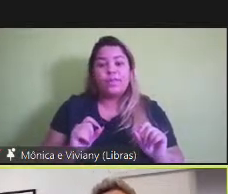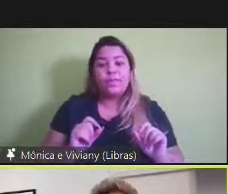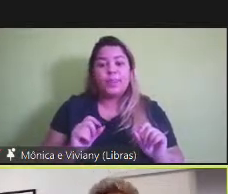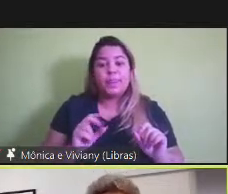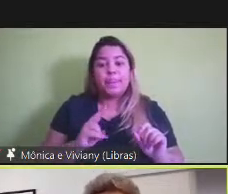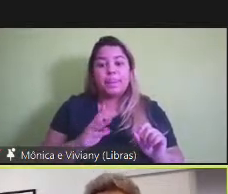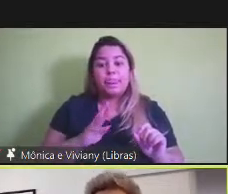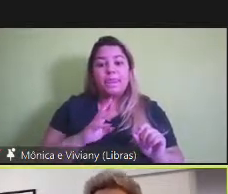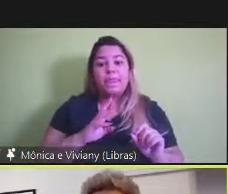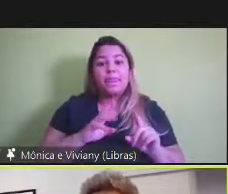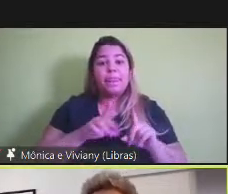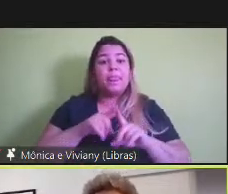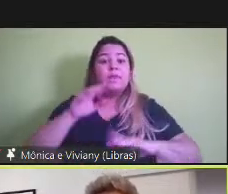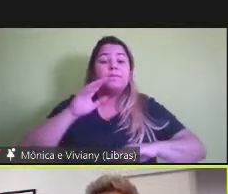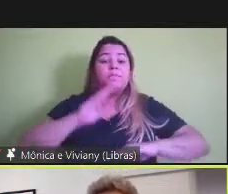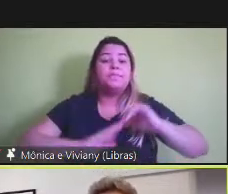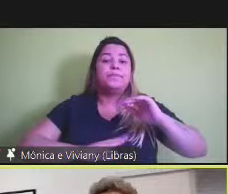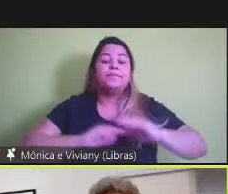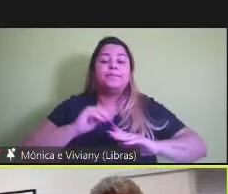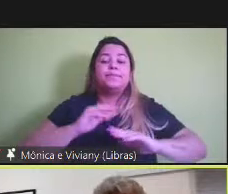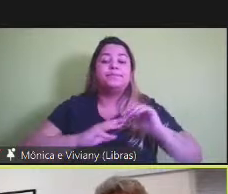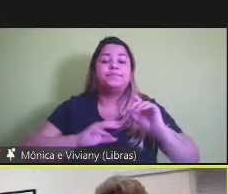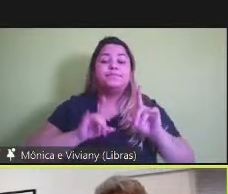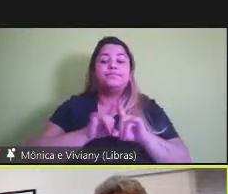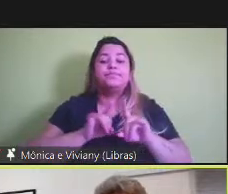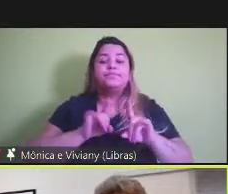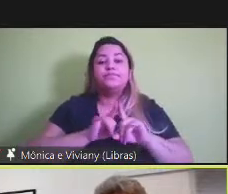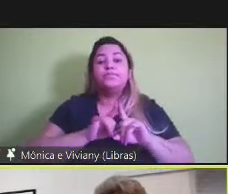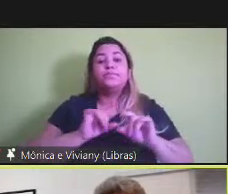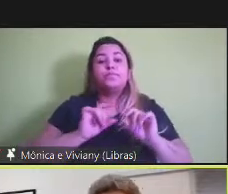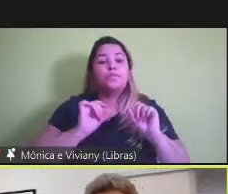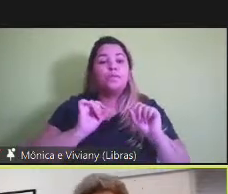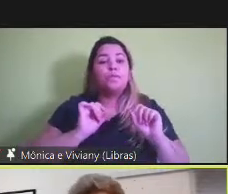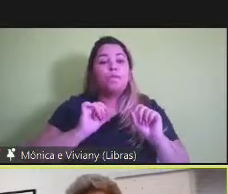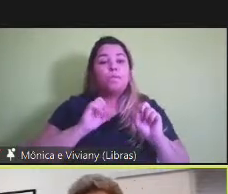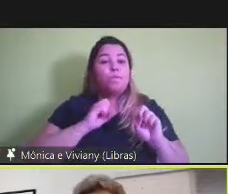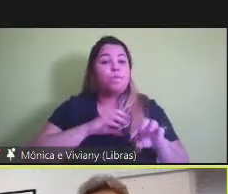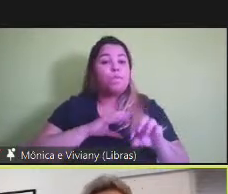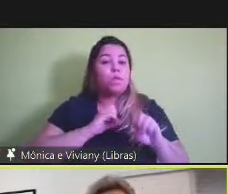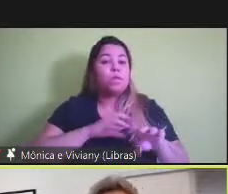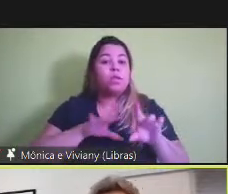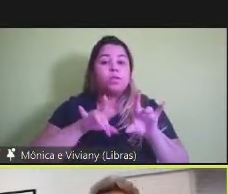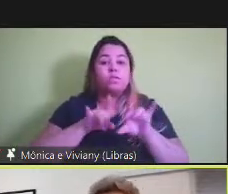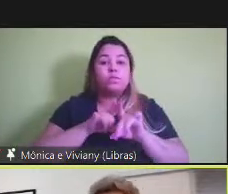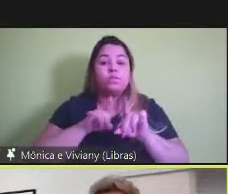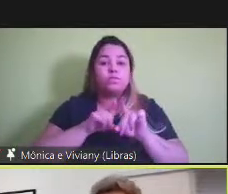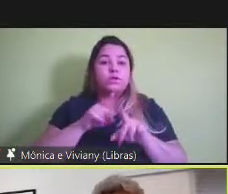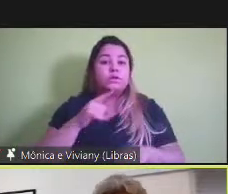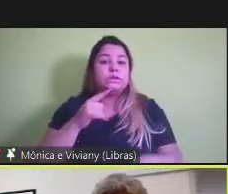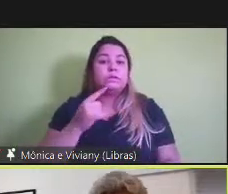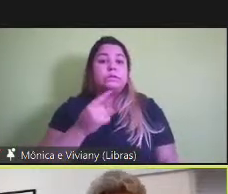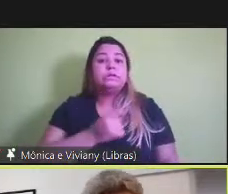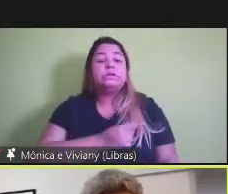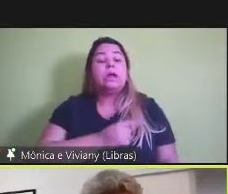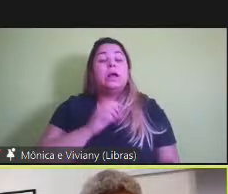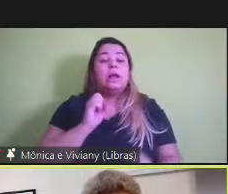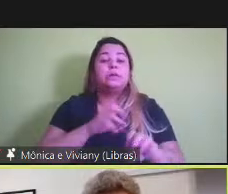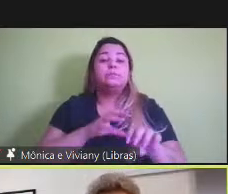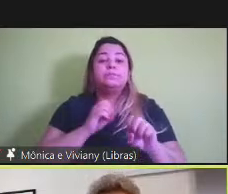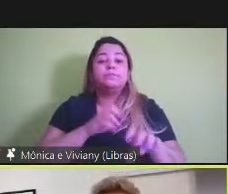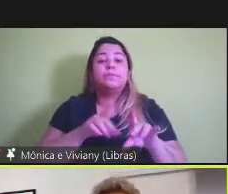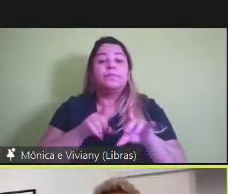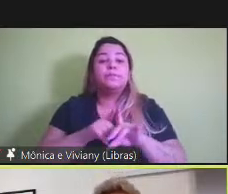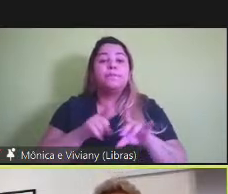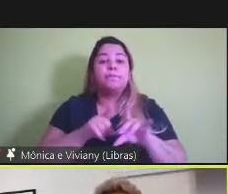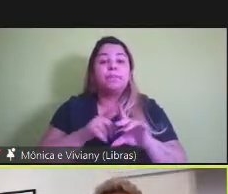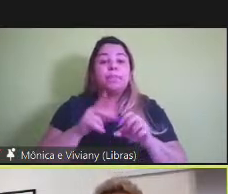everyone. He has to integrate with the other professionals, and that also requires some actions in this respect, which is what we call